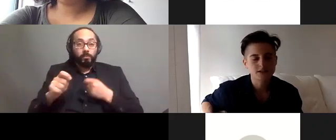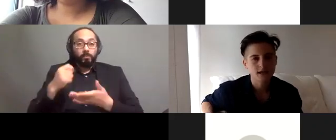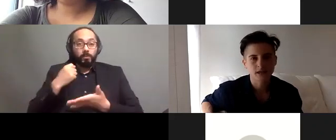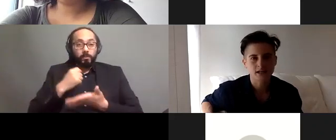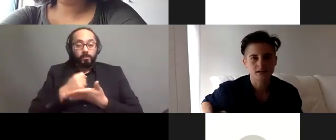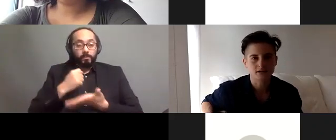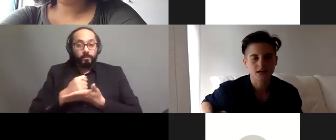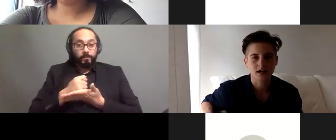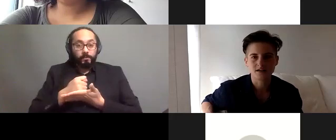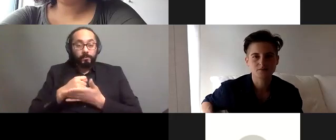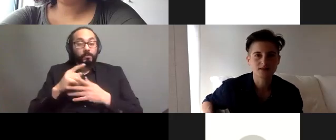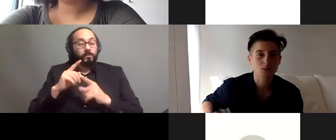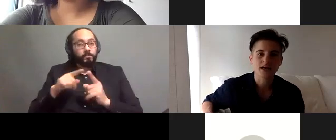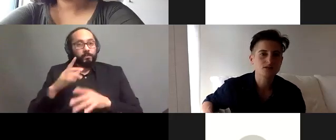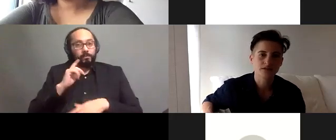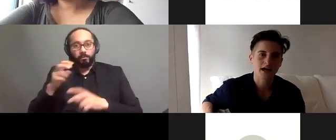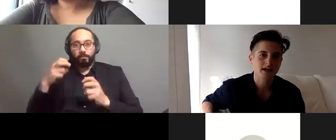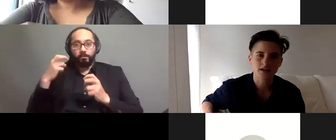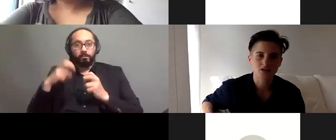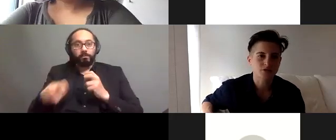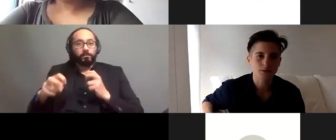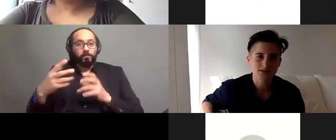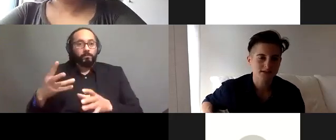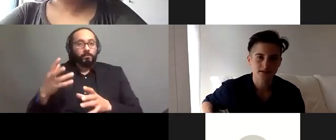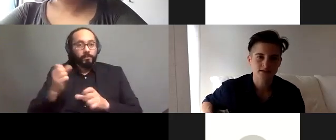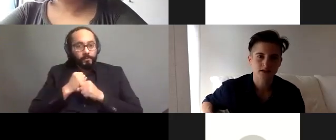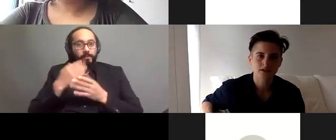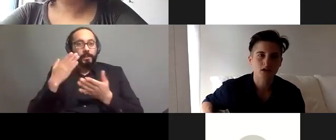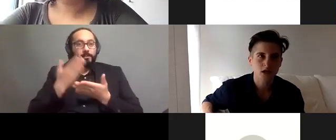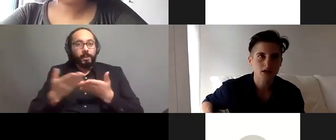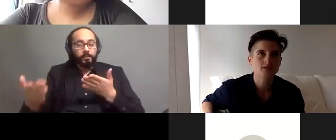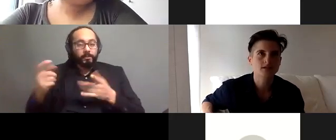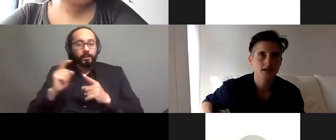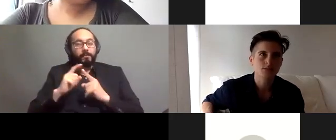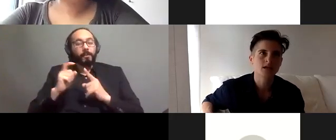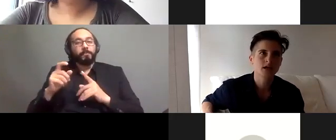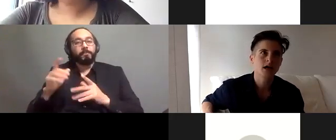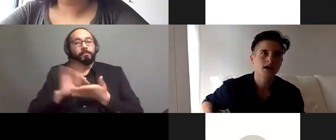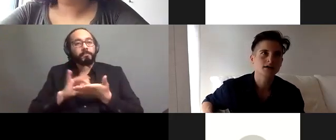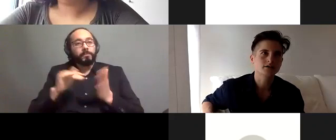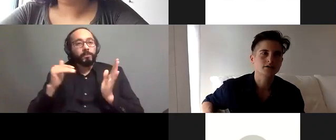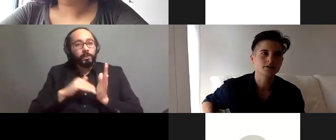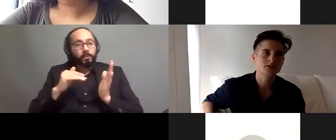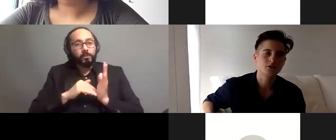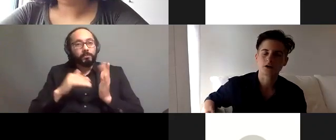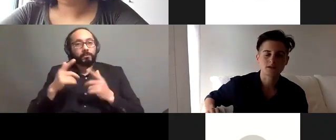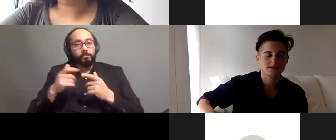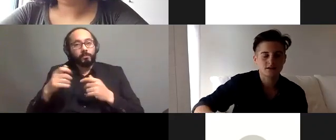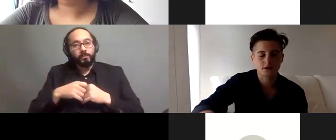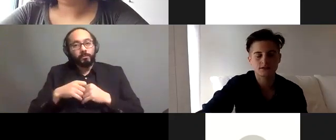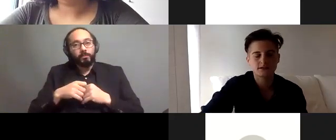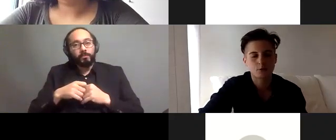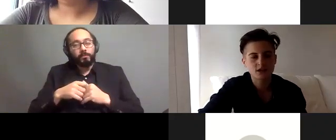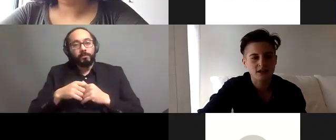hell of a time getting supplies for that at pharmacists and stuff. And a lot of the times, you know, pharmacies